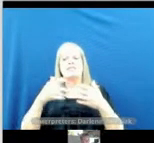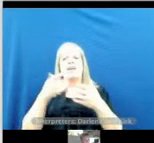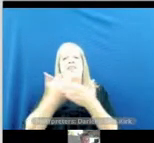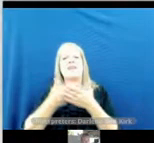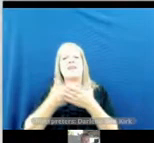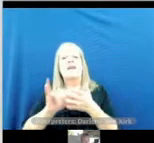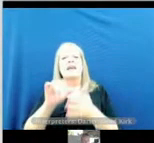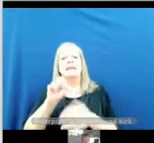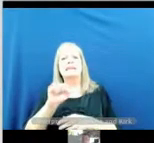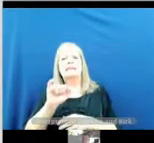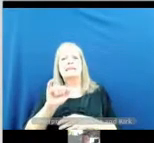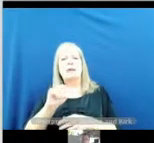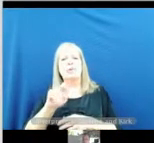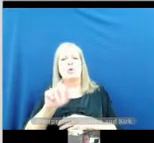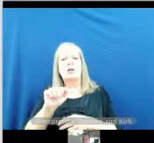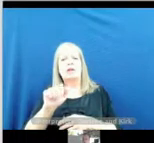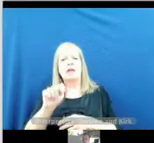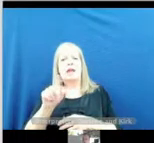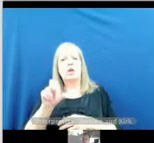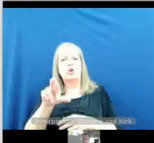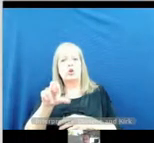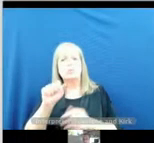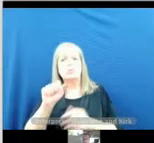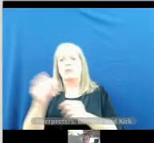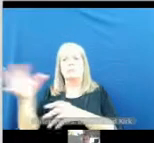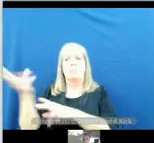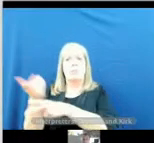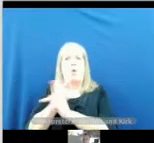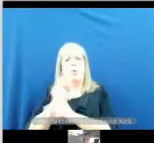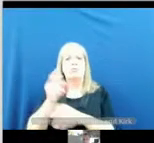them in your classroom, what have you.